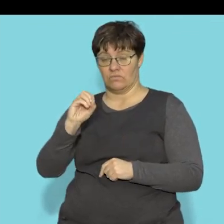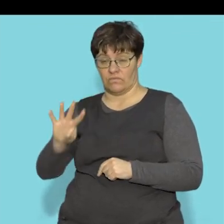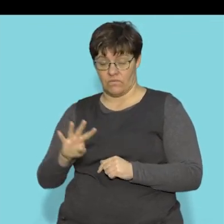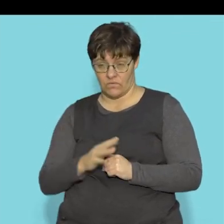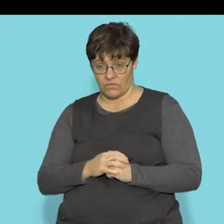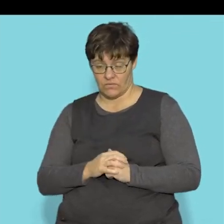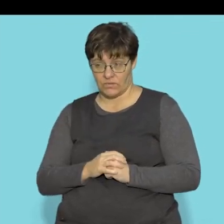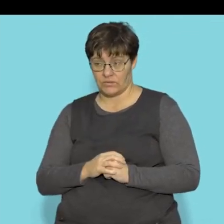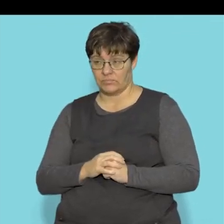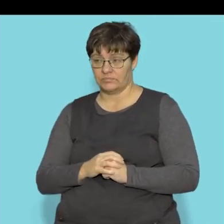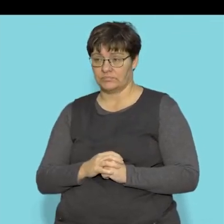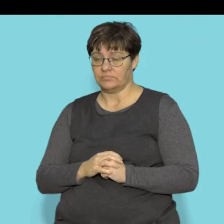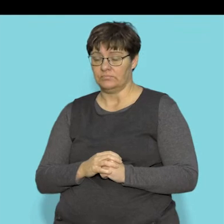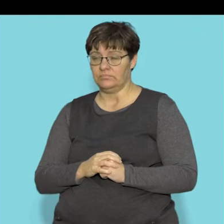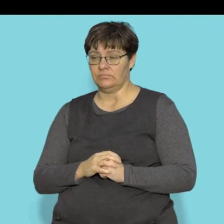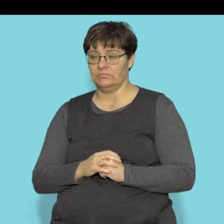1,04.